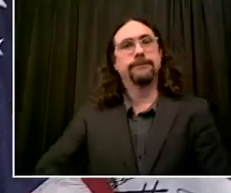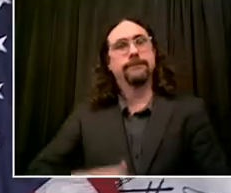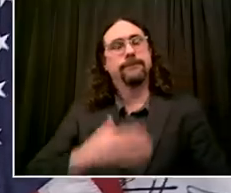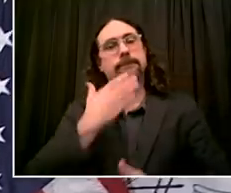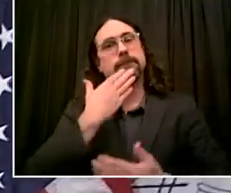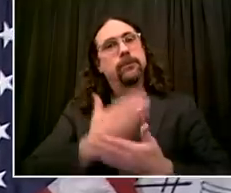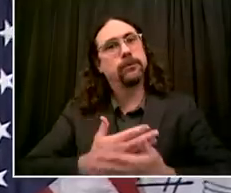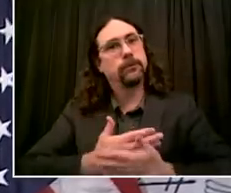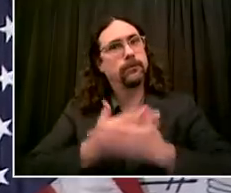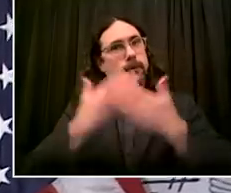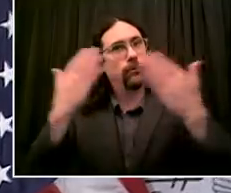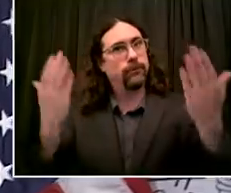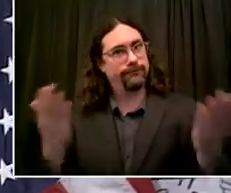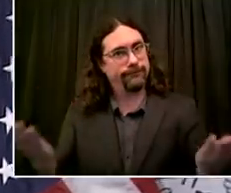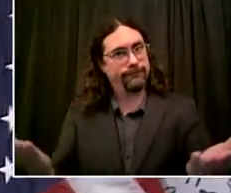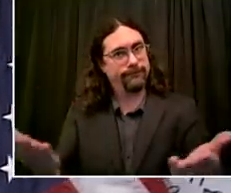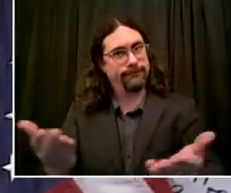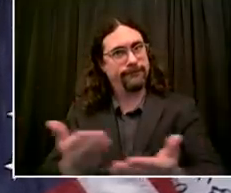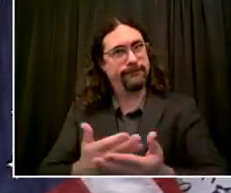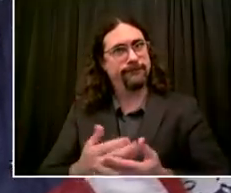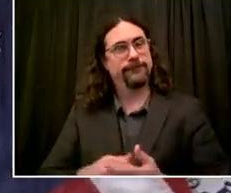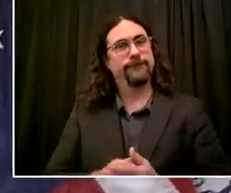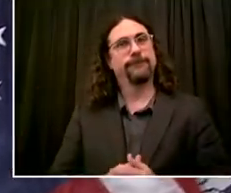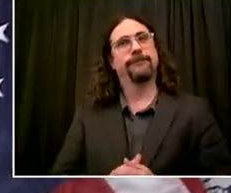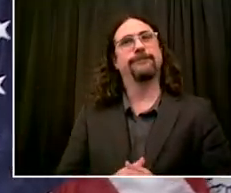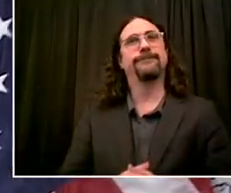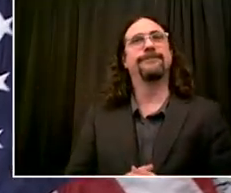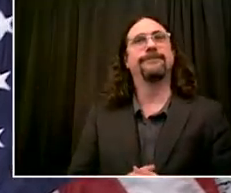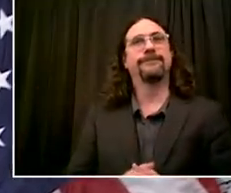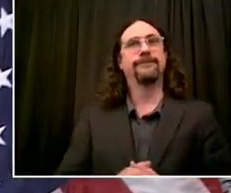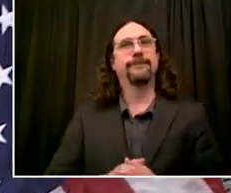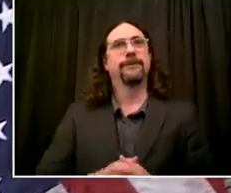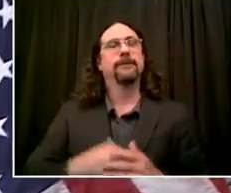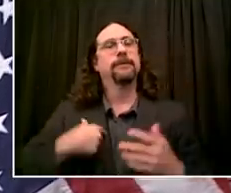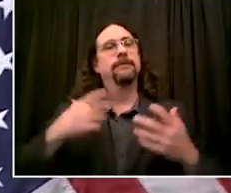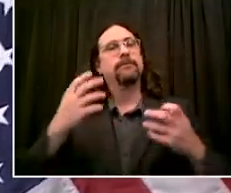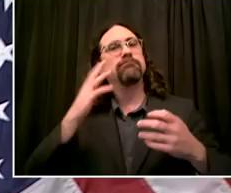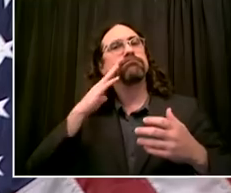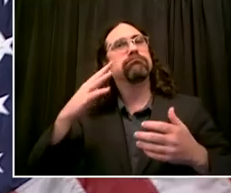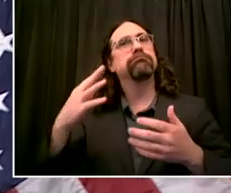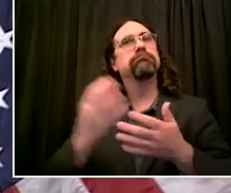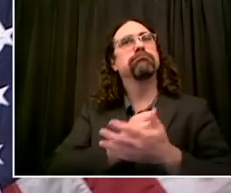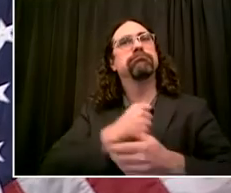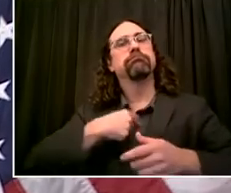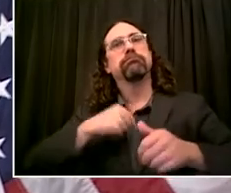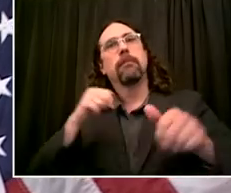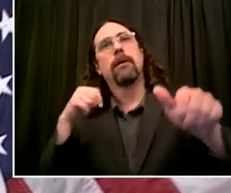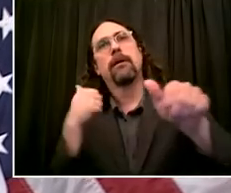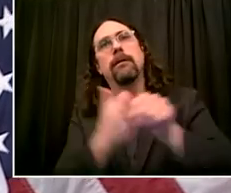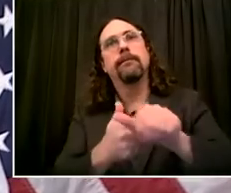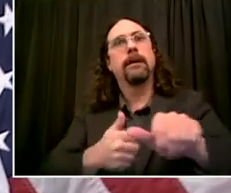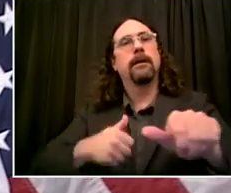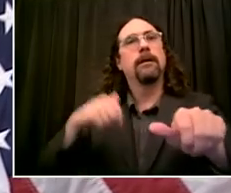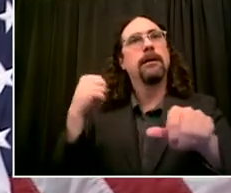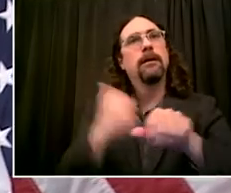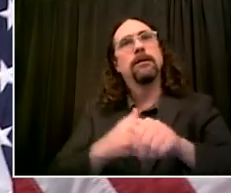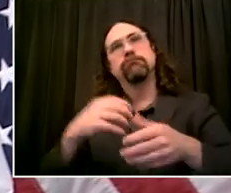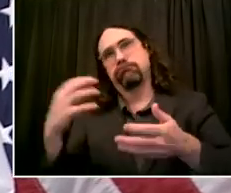Want to give you an update, but first I have to tell you about something that I hope will give us all